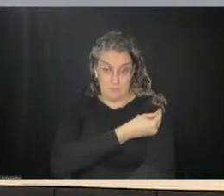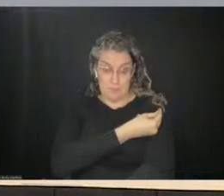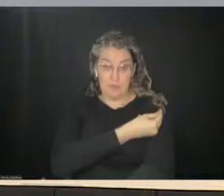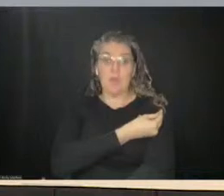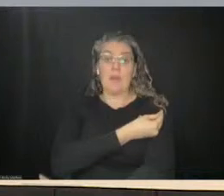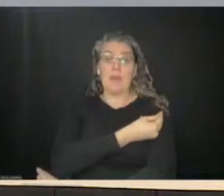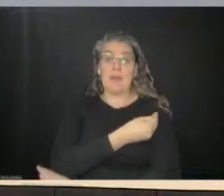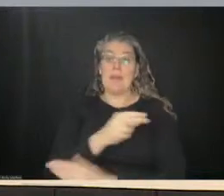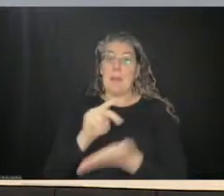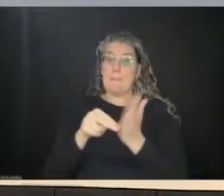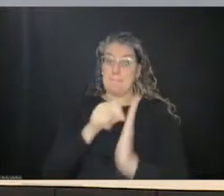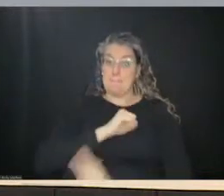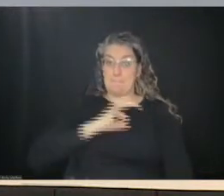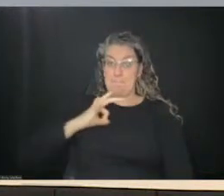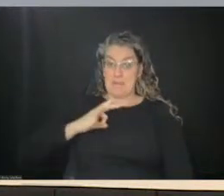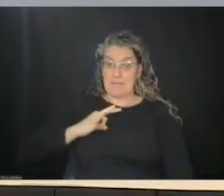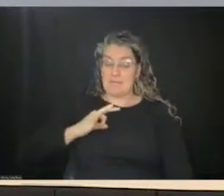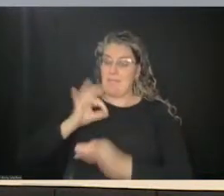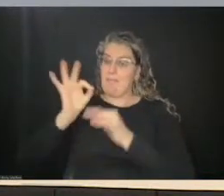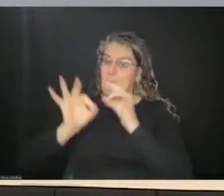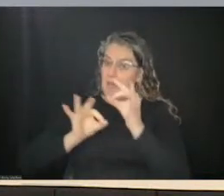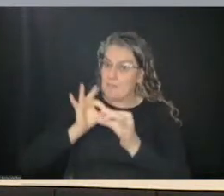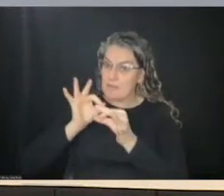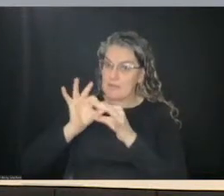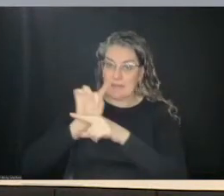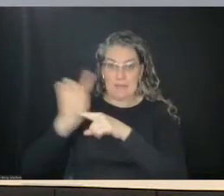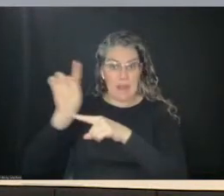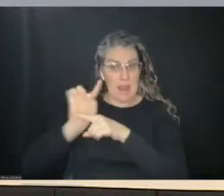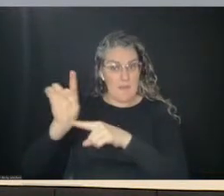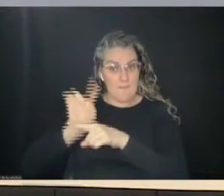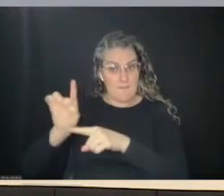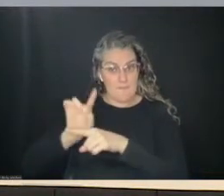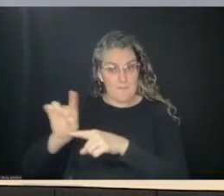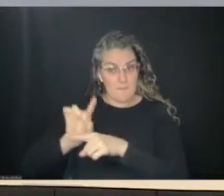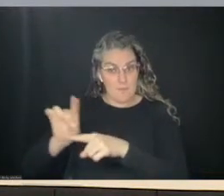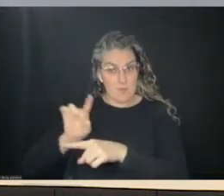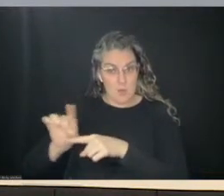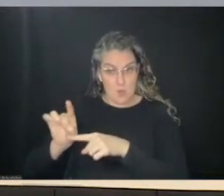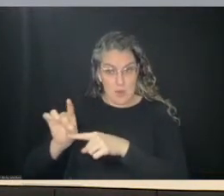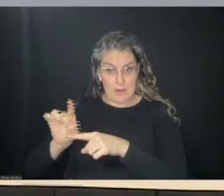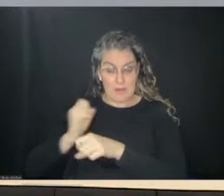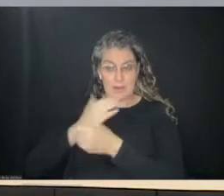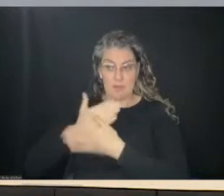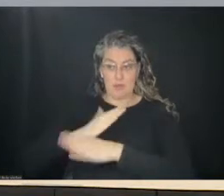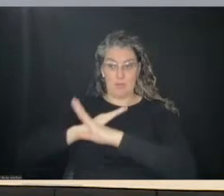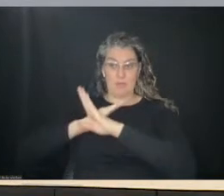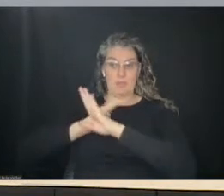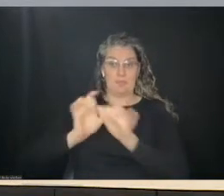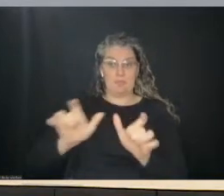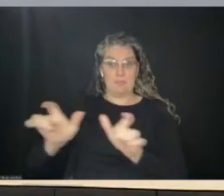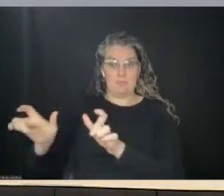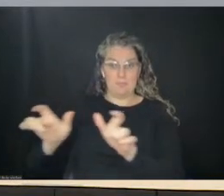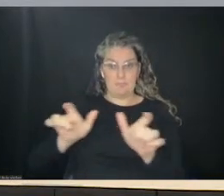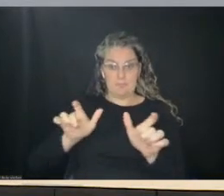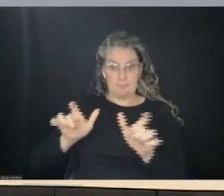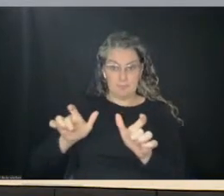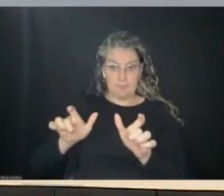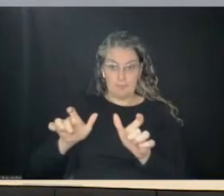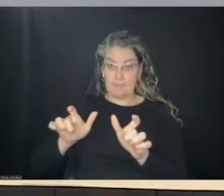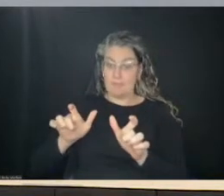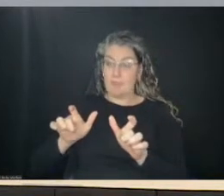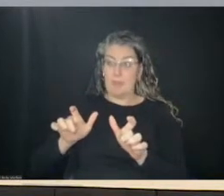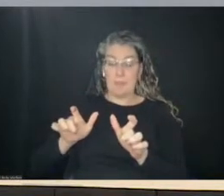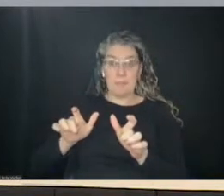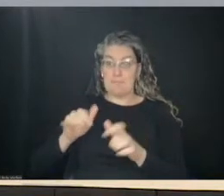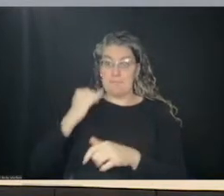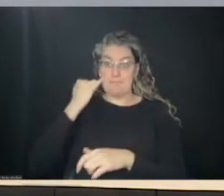will be required to be tested at least weekly. It is the responsibility of owners and operators of these public and private facilities